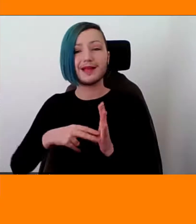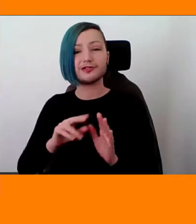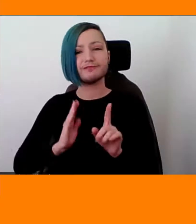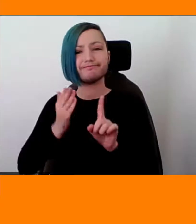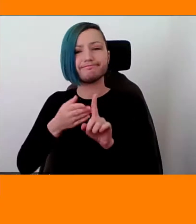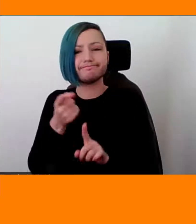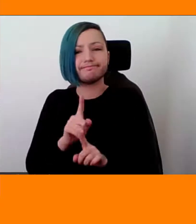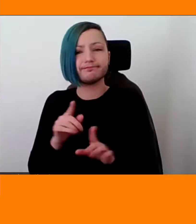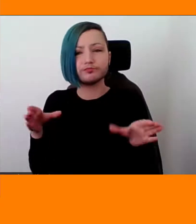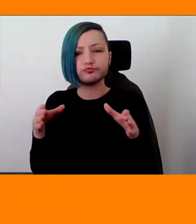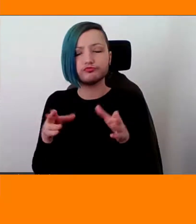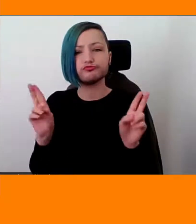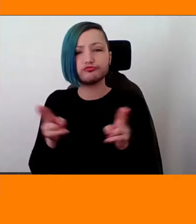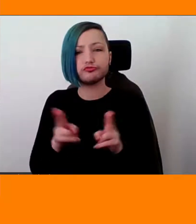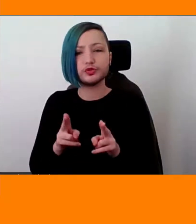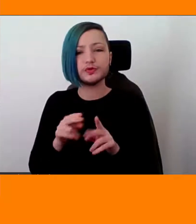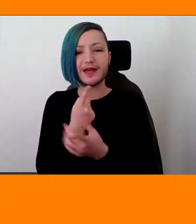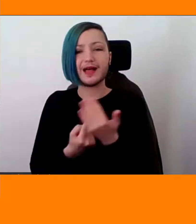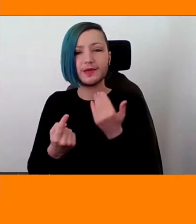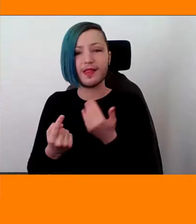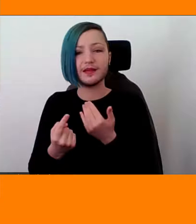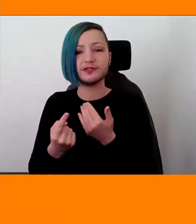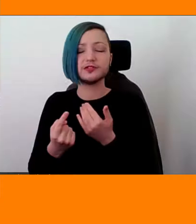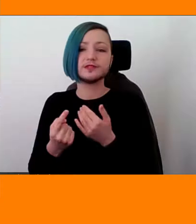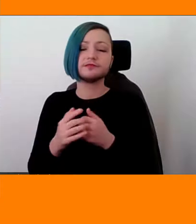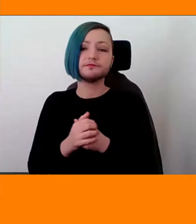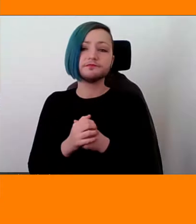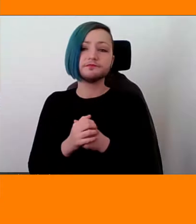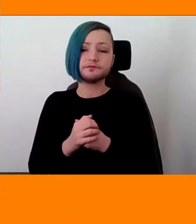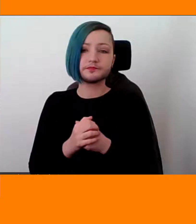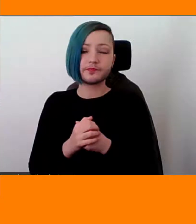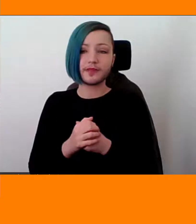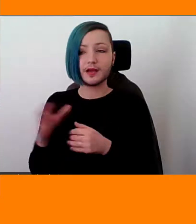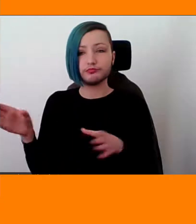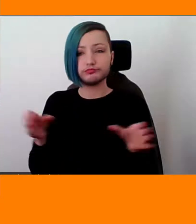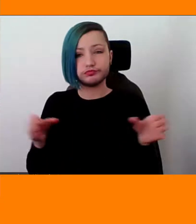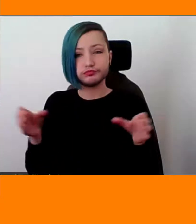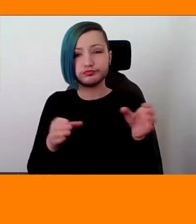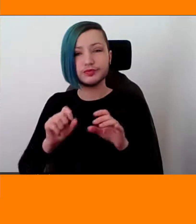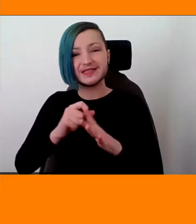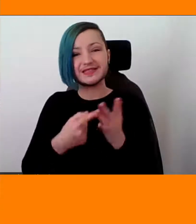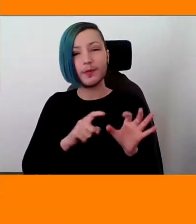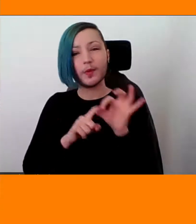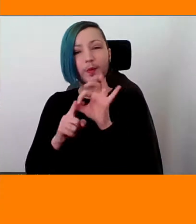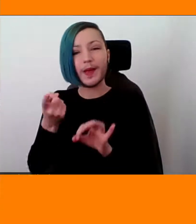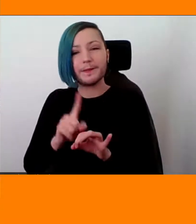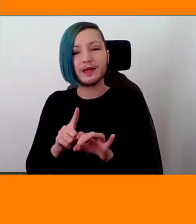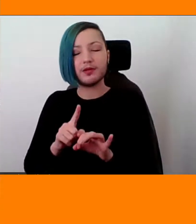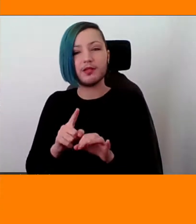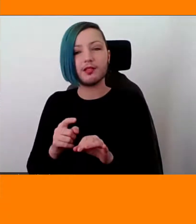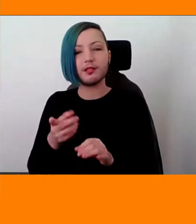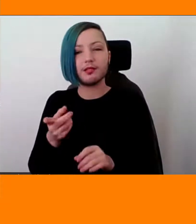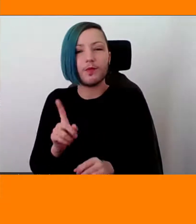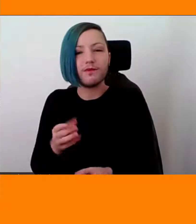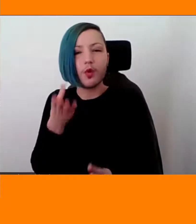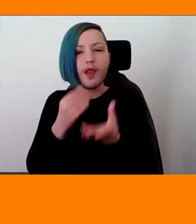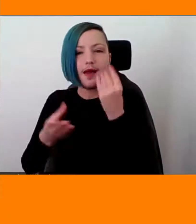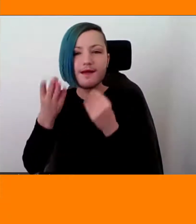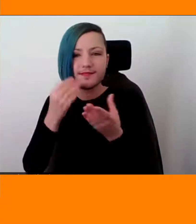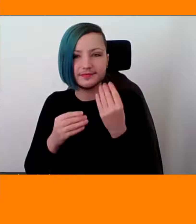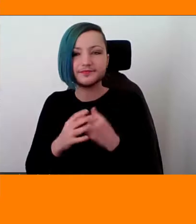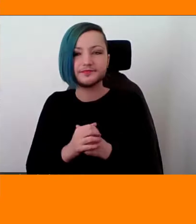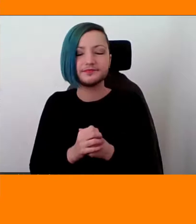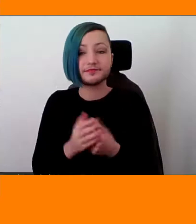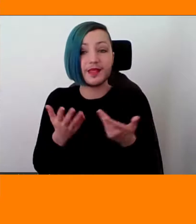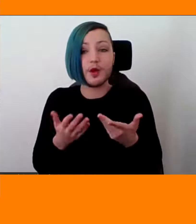bring together queer disabled people for social, arts and learning opportunities. They are currently working on